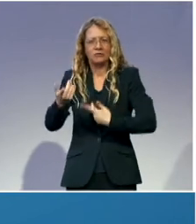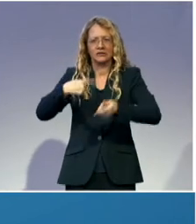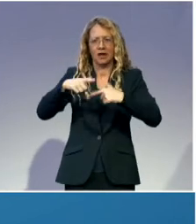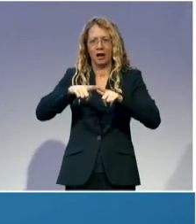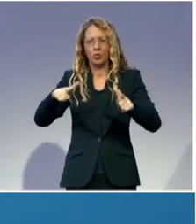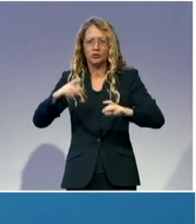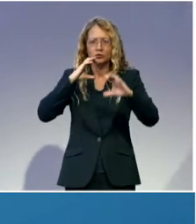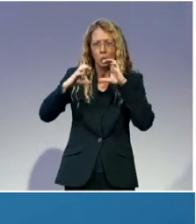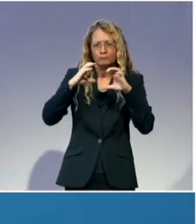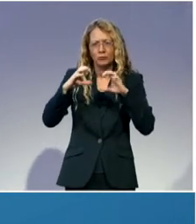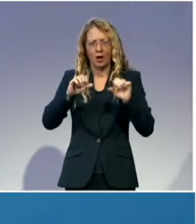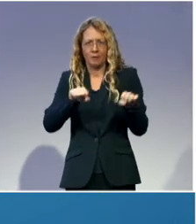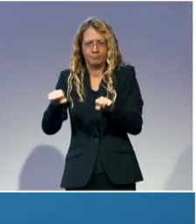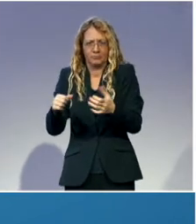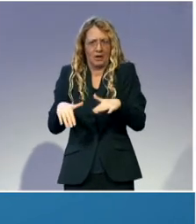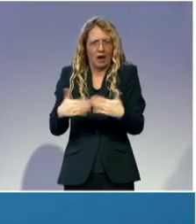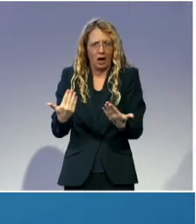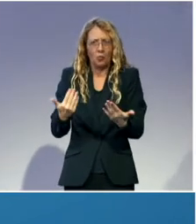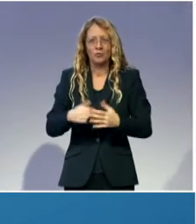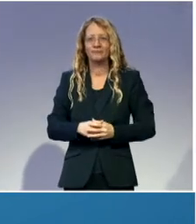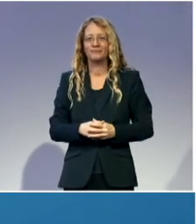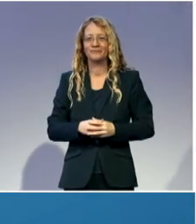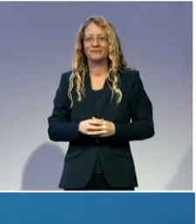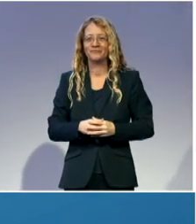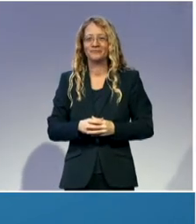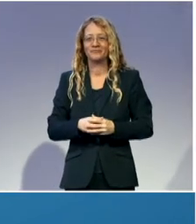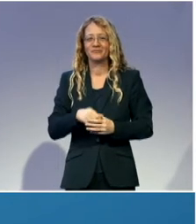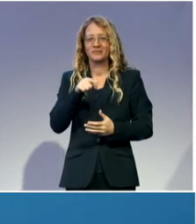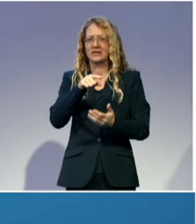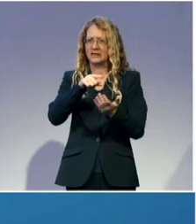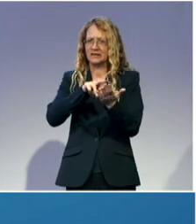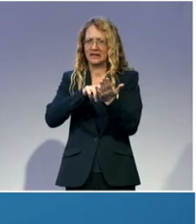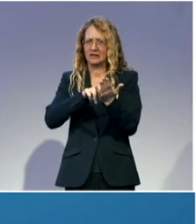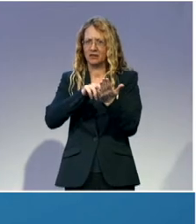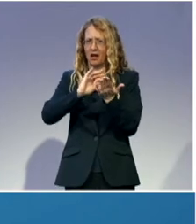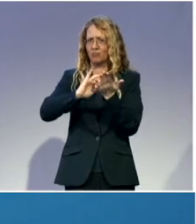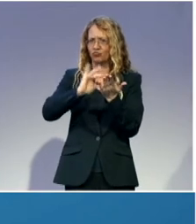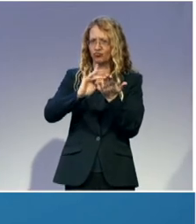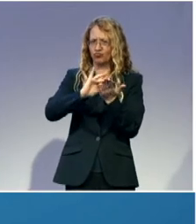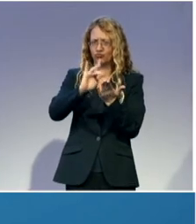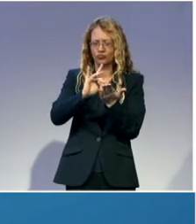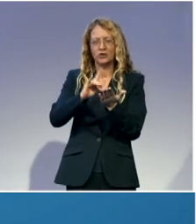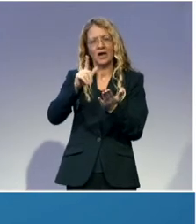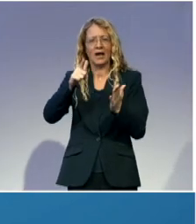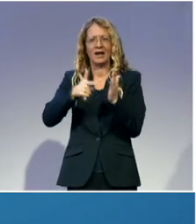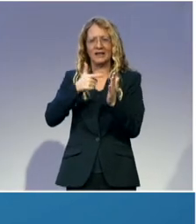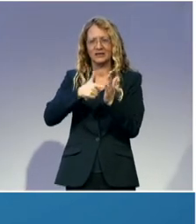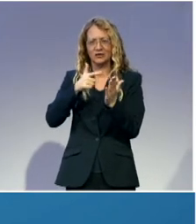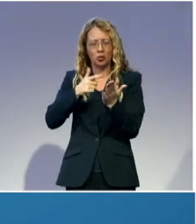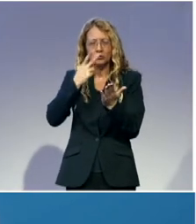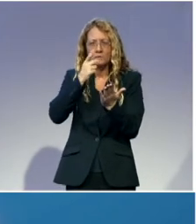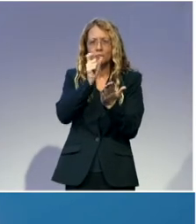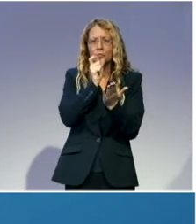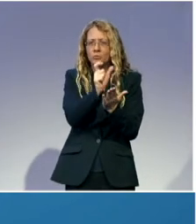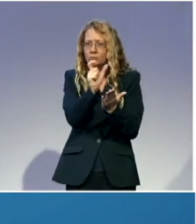digital South African sign language dictionary and it provides interactive learning tools such as